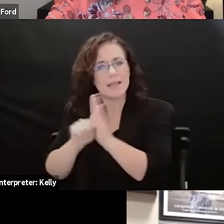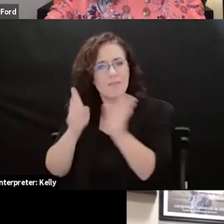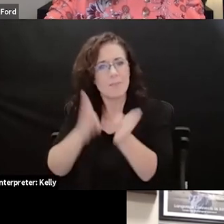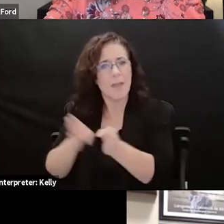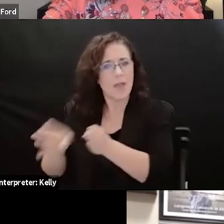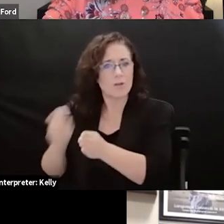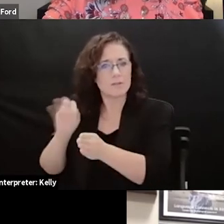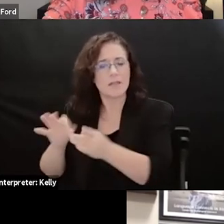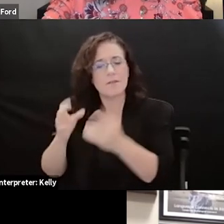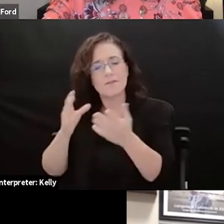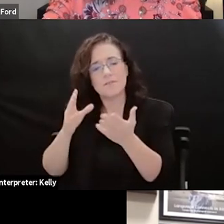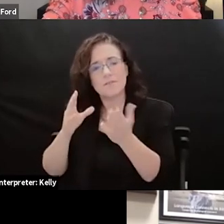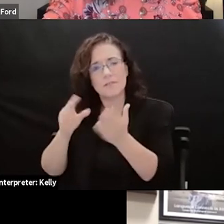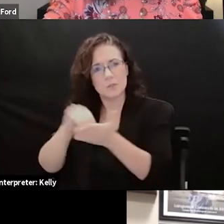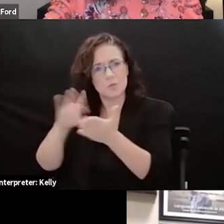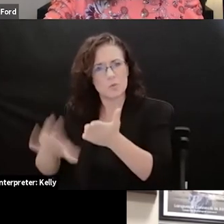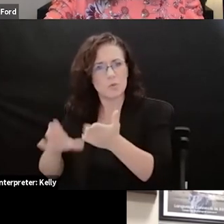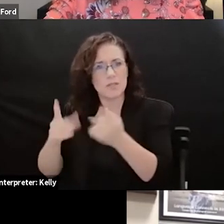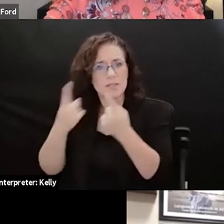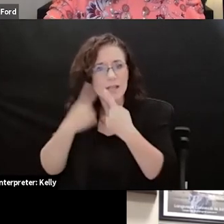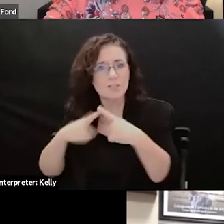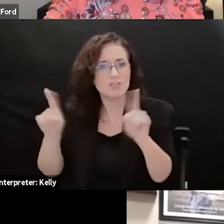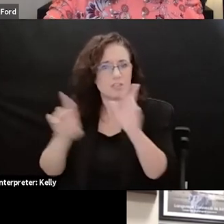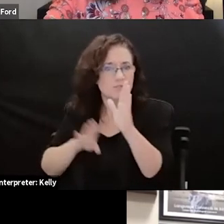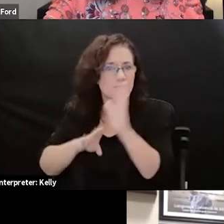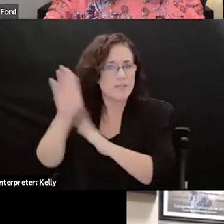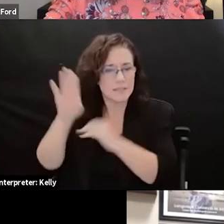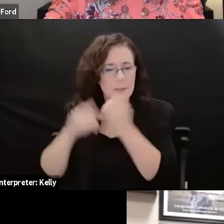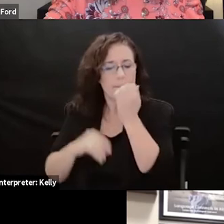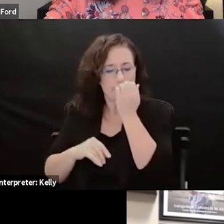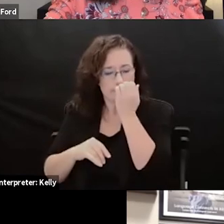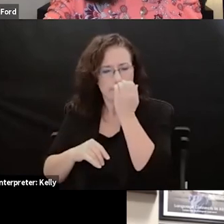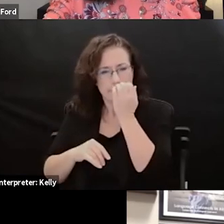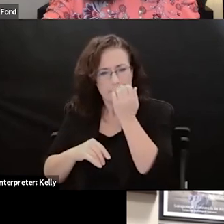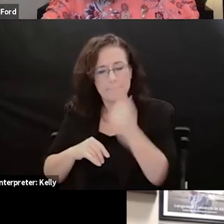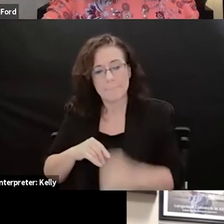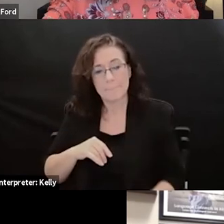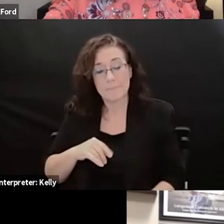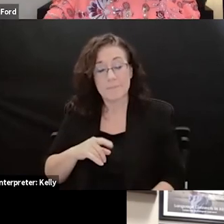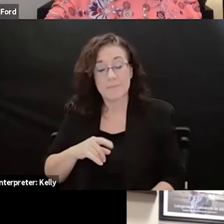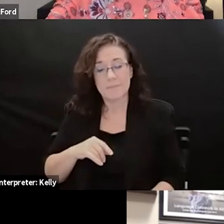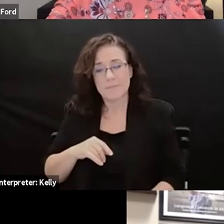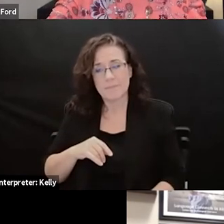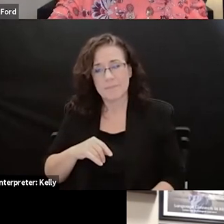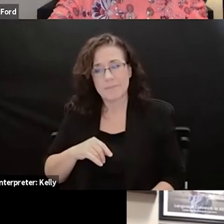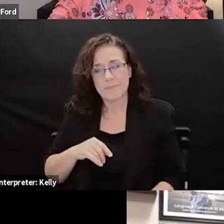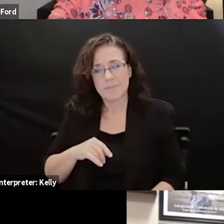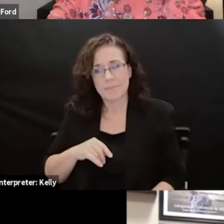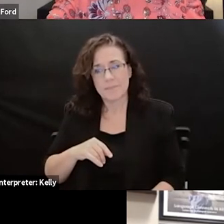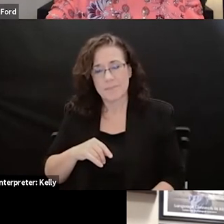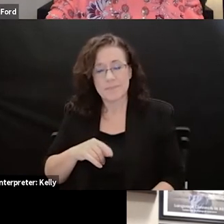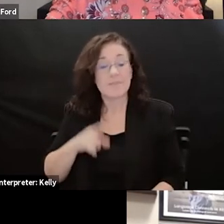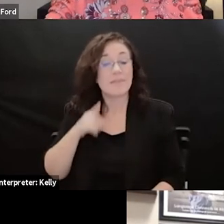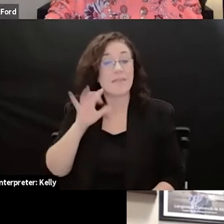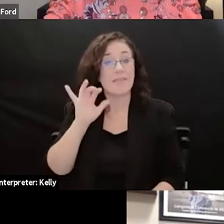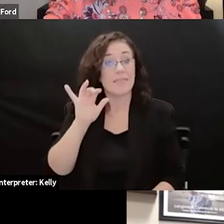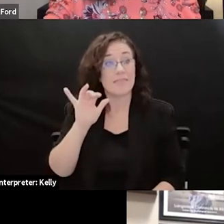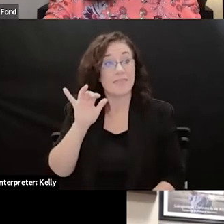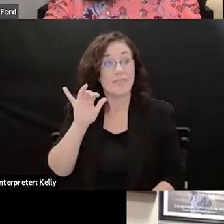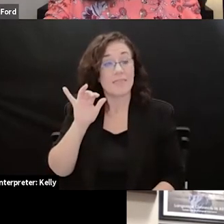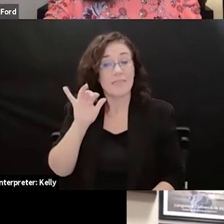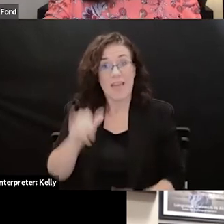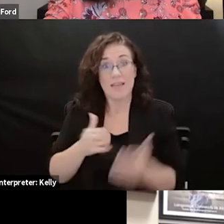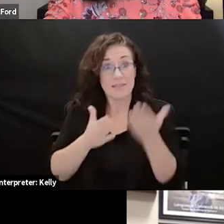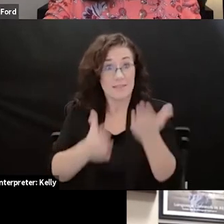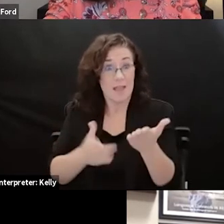our one job really as a board it's in there to direct the superintendent to ensure this equity policy